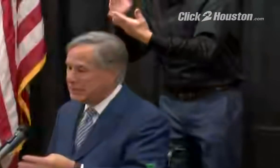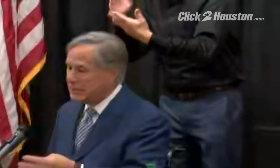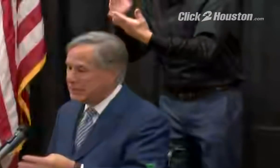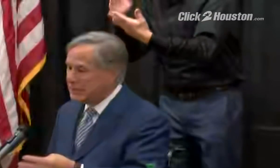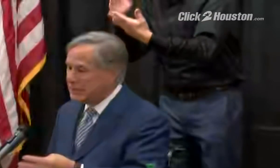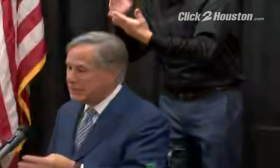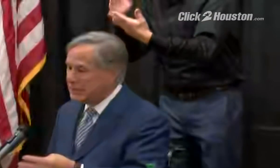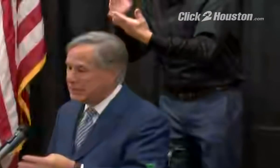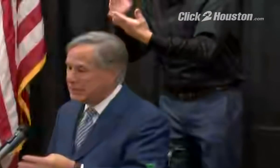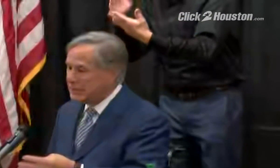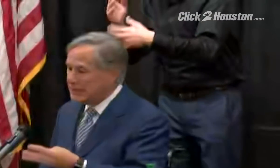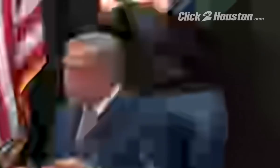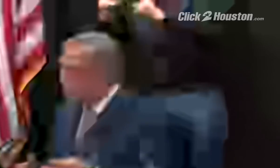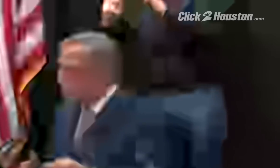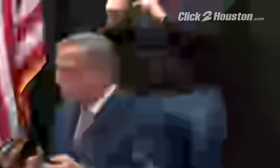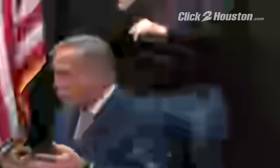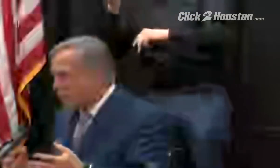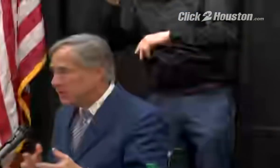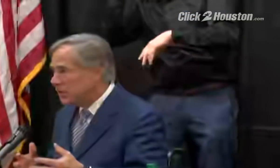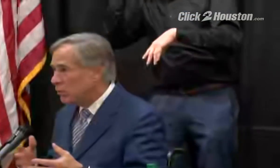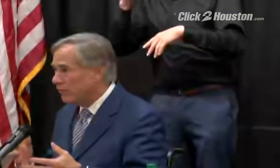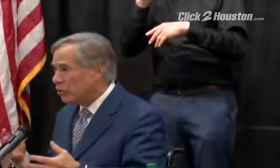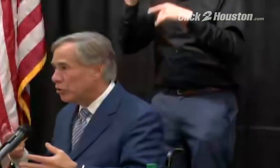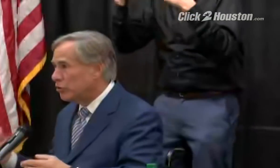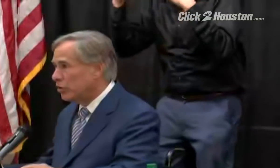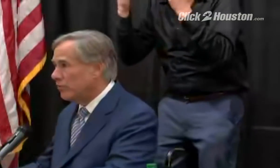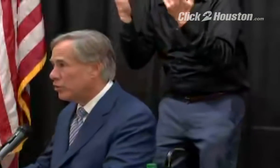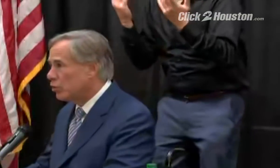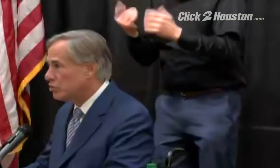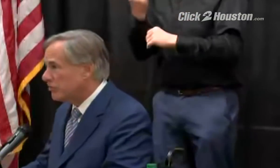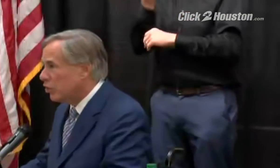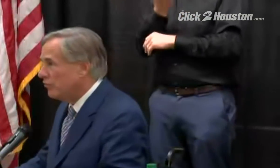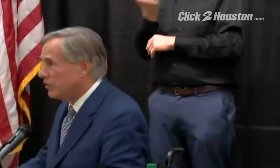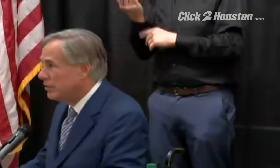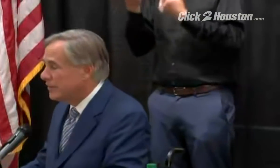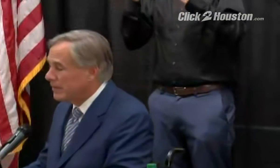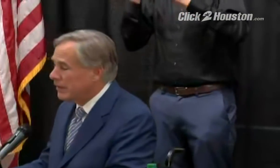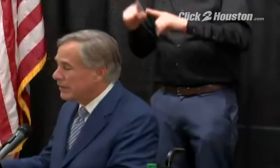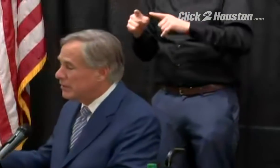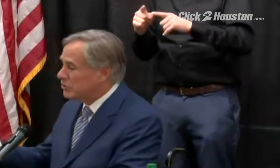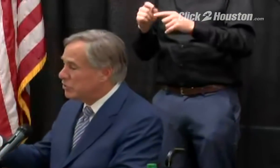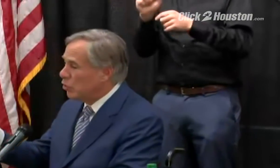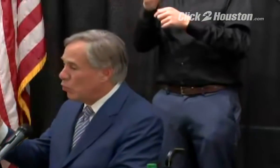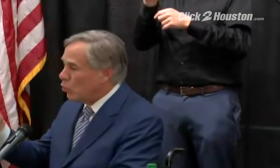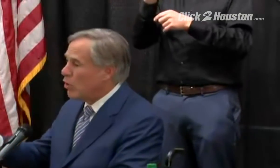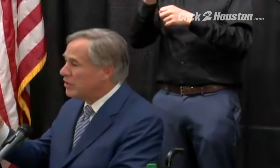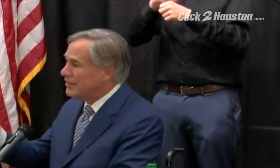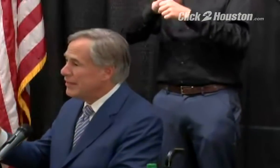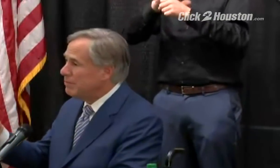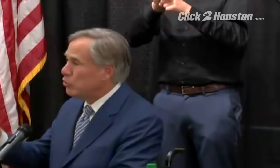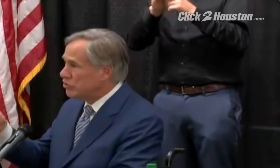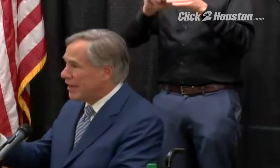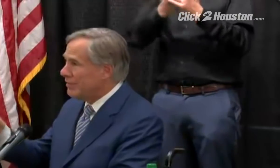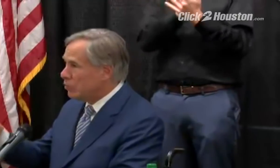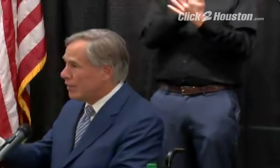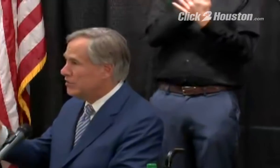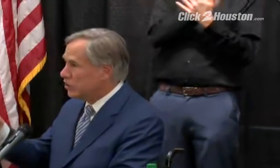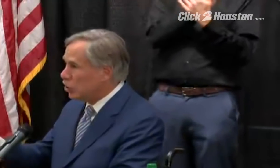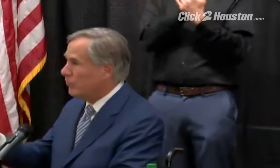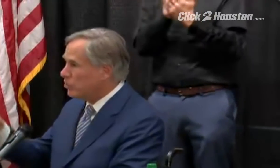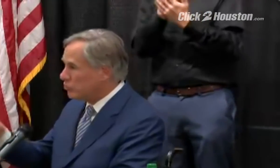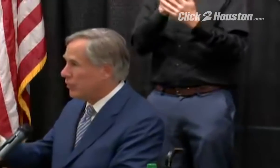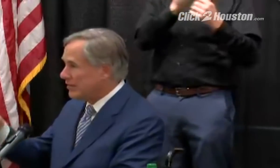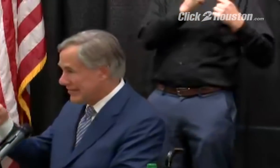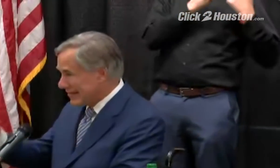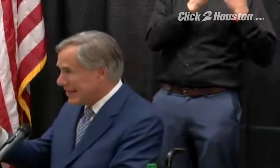the ineffectiveness of it, because one thing that we've learned over the course of COVID is one of the most common ways